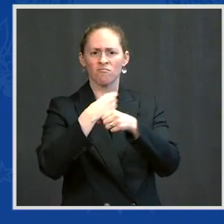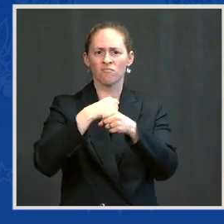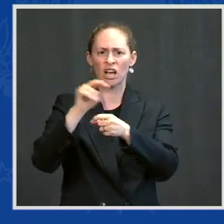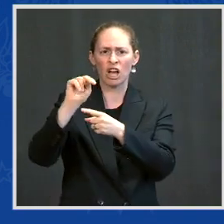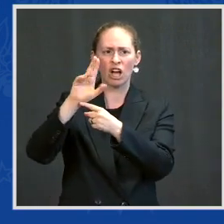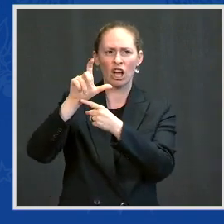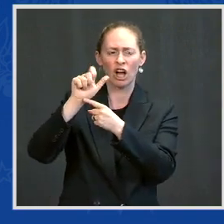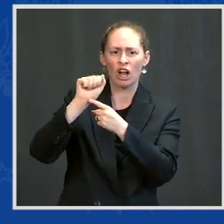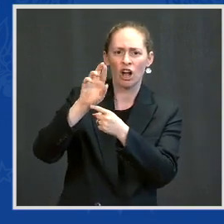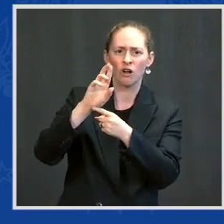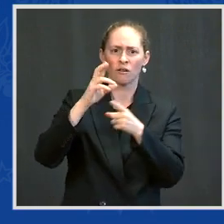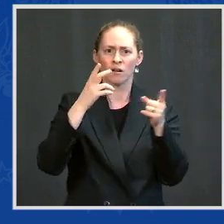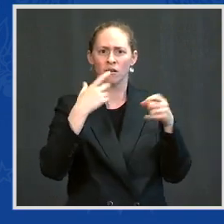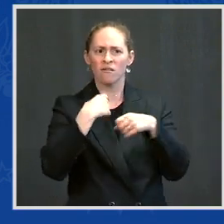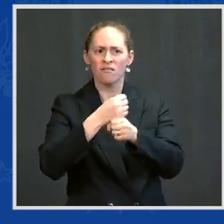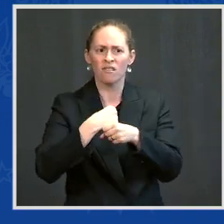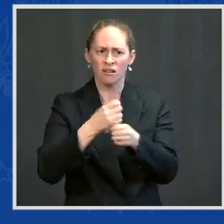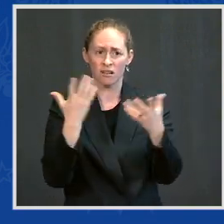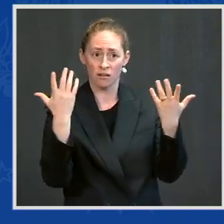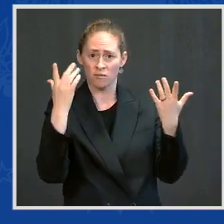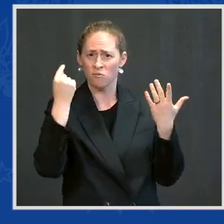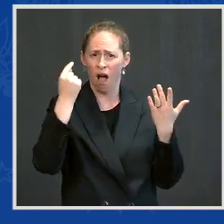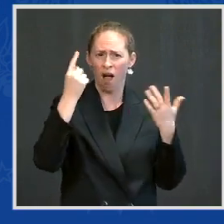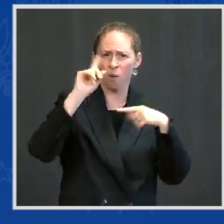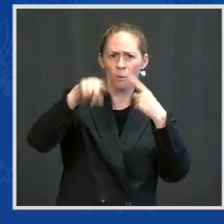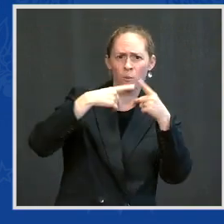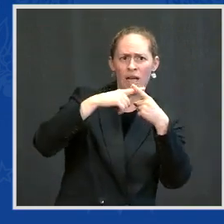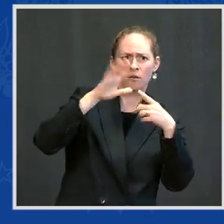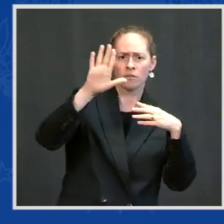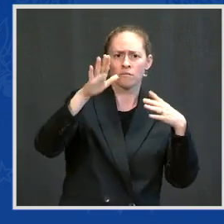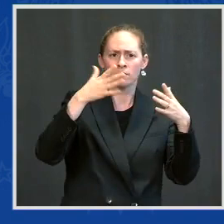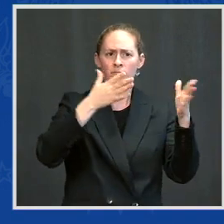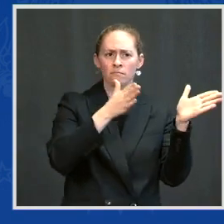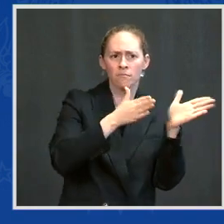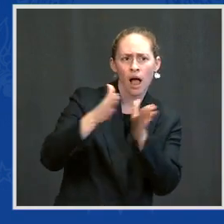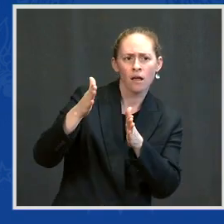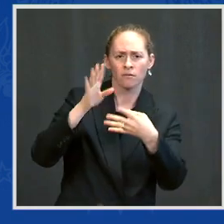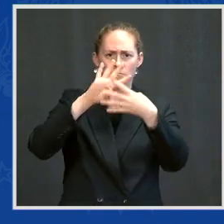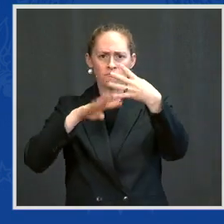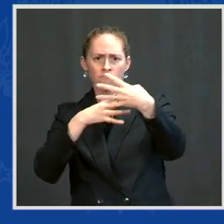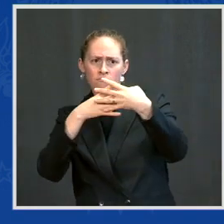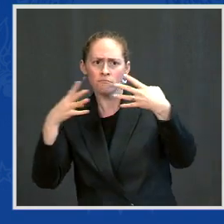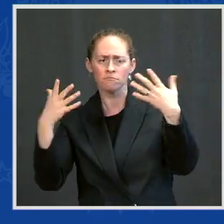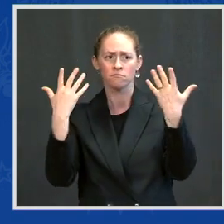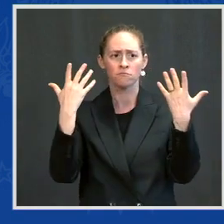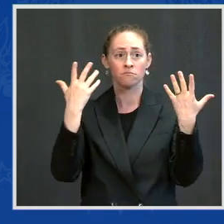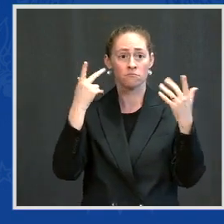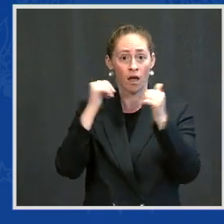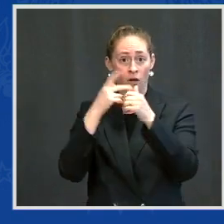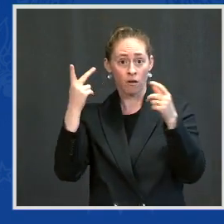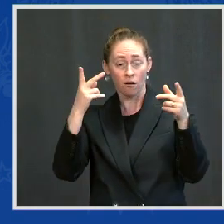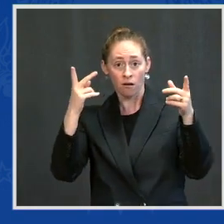actually matches and is equal to one another in terms of resolving the nuclear issues on the Korean Peninsula.